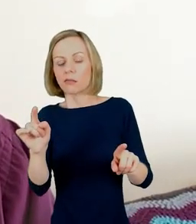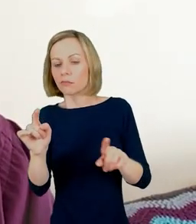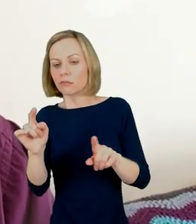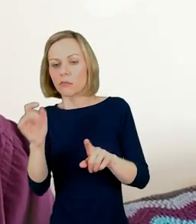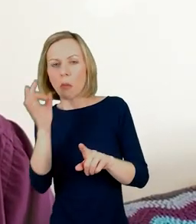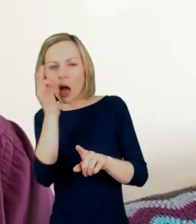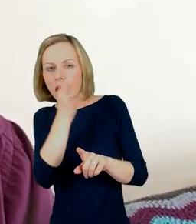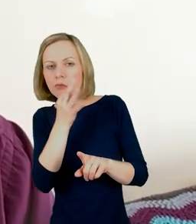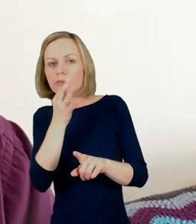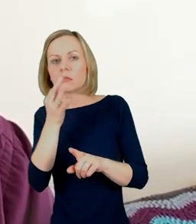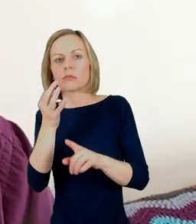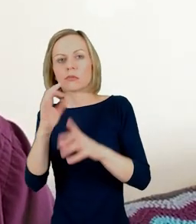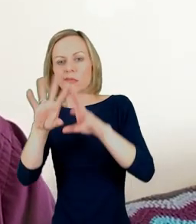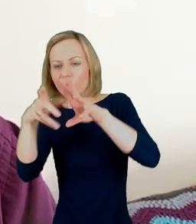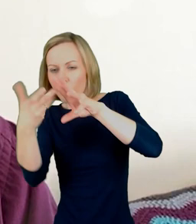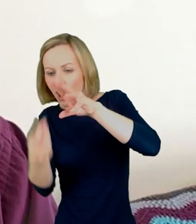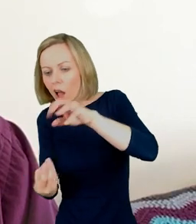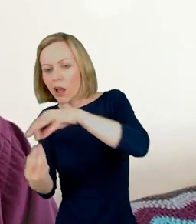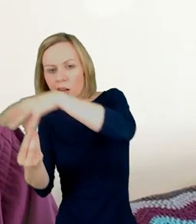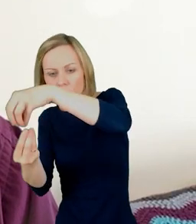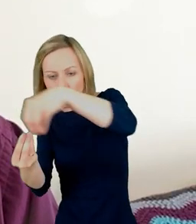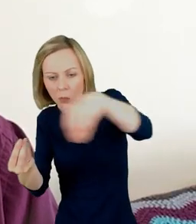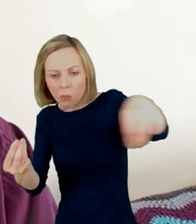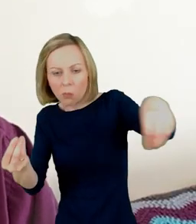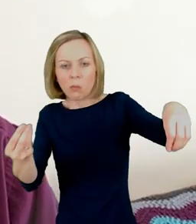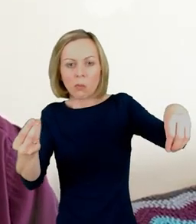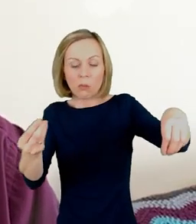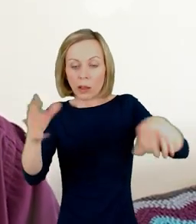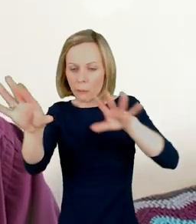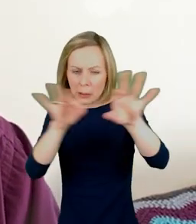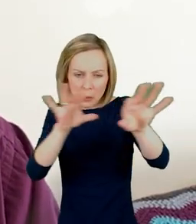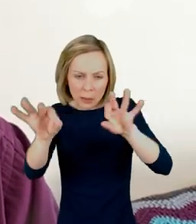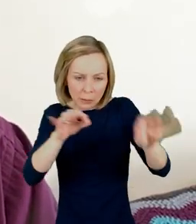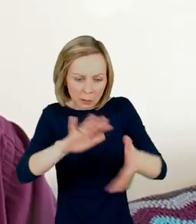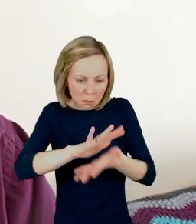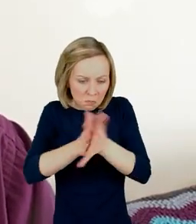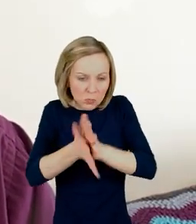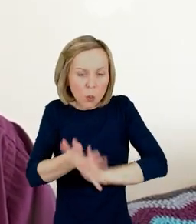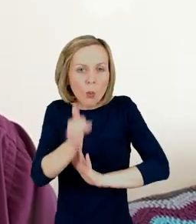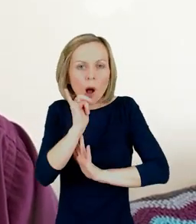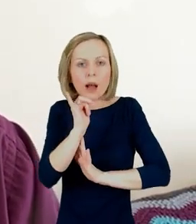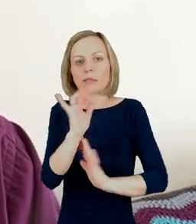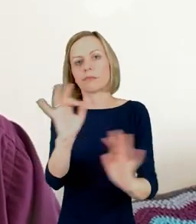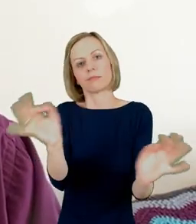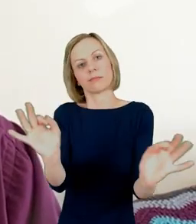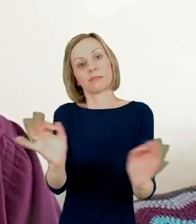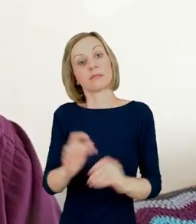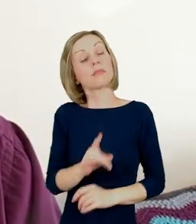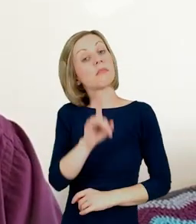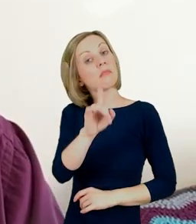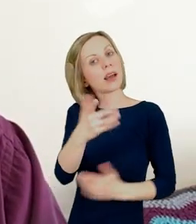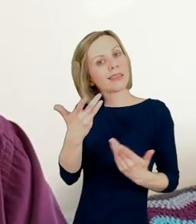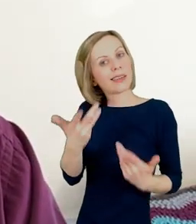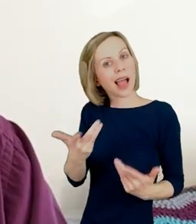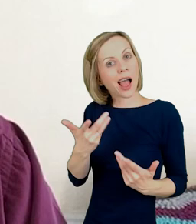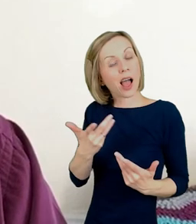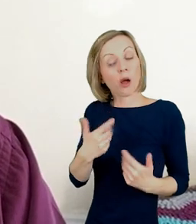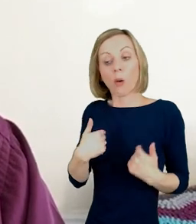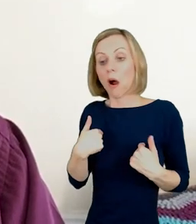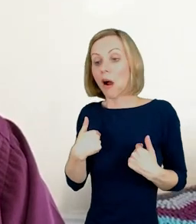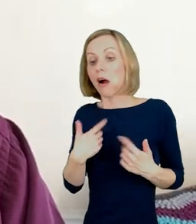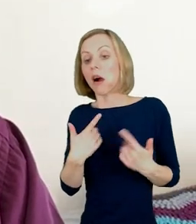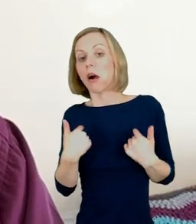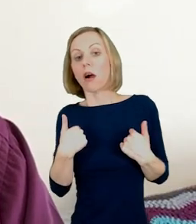vineyards won't drink their wine." Today, however, slavery pays very nicely for those